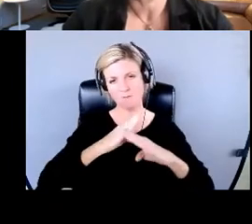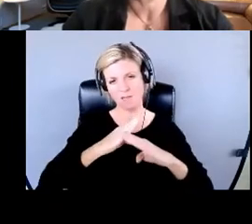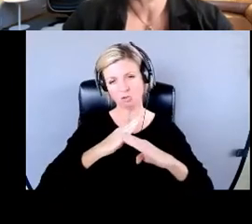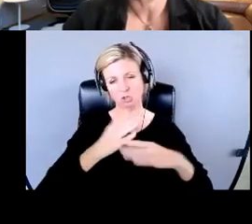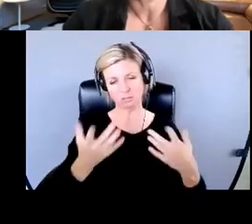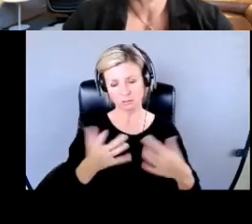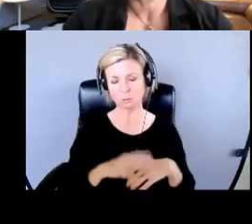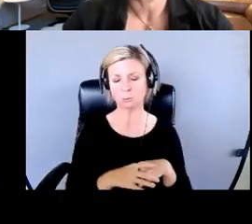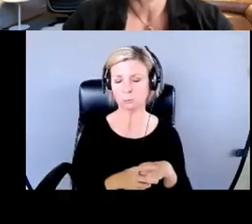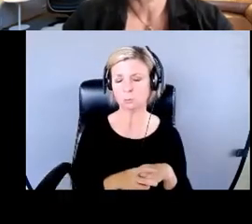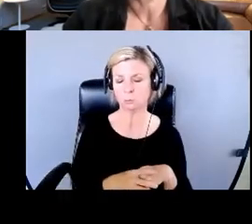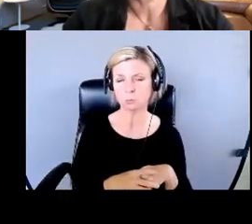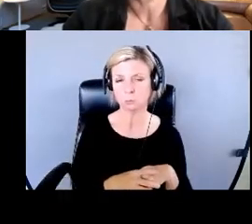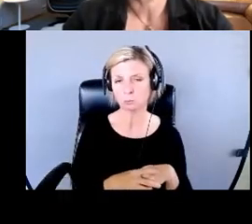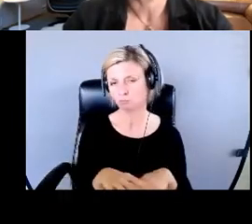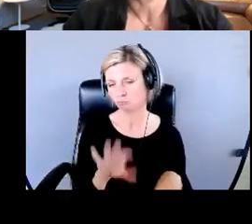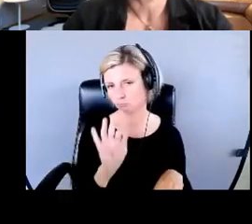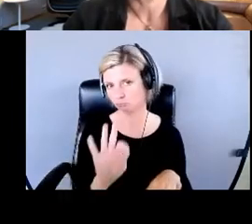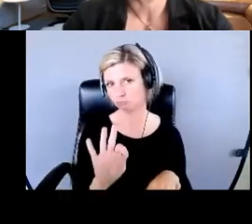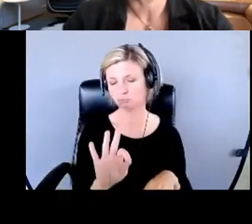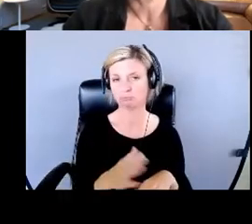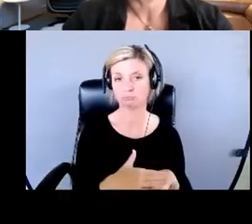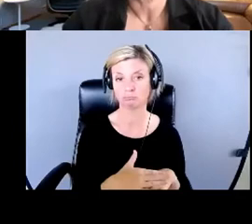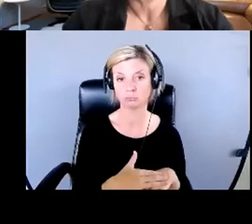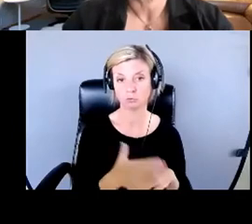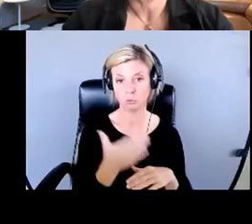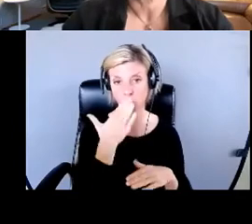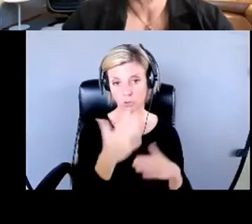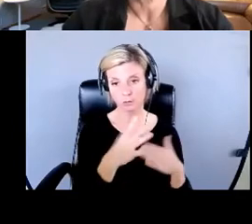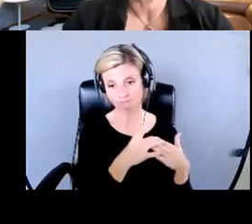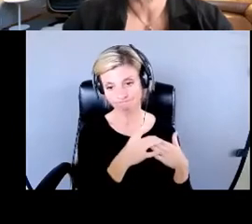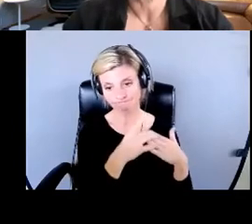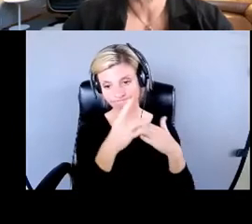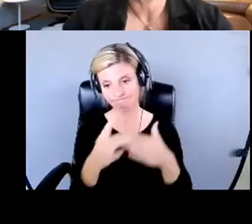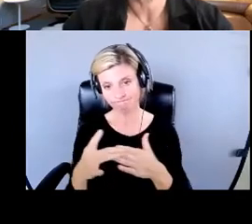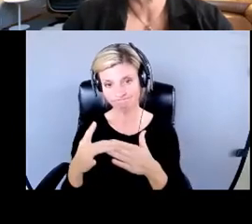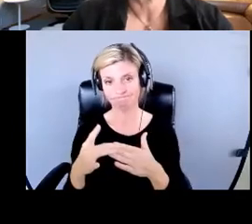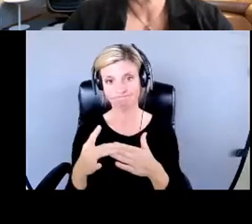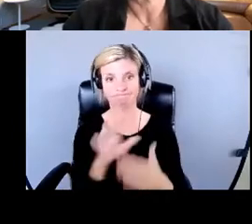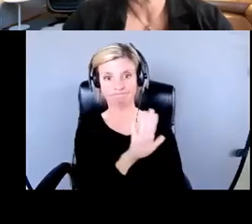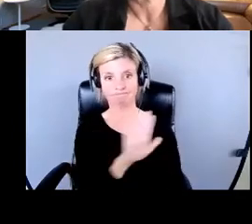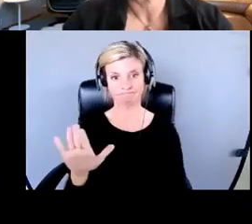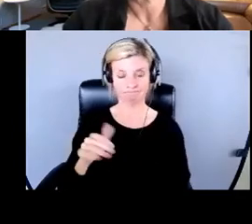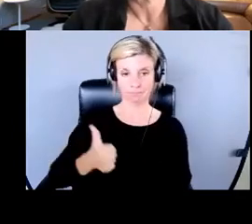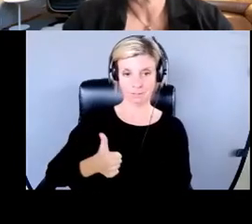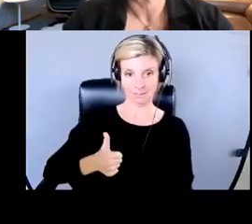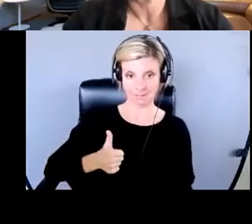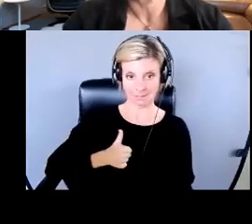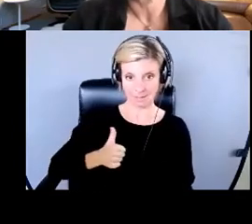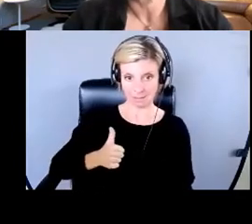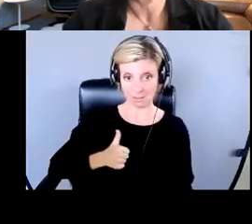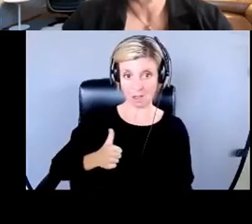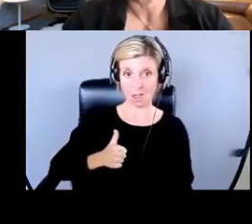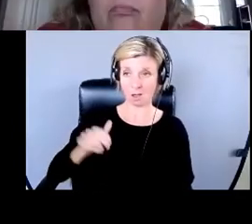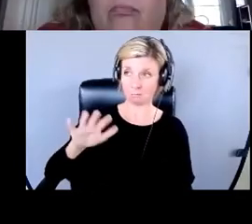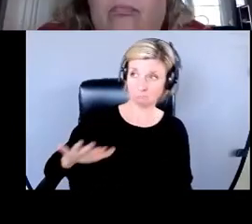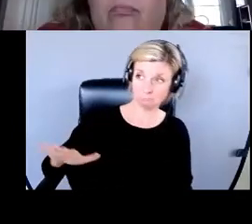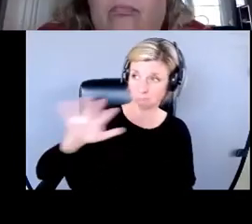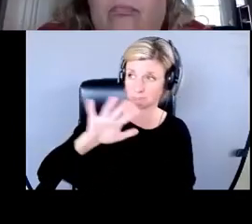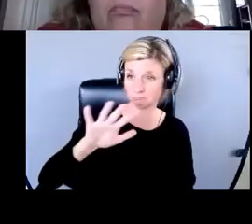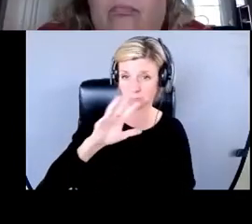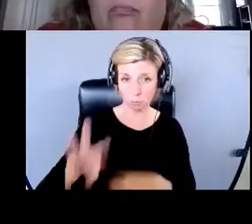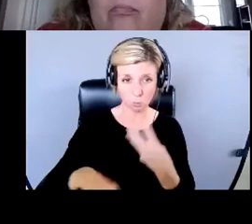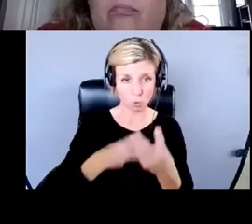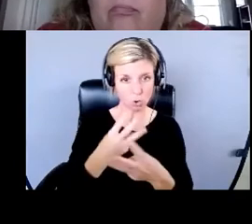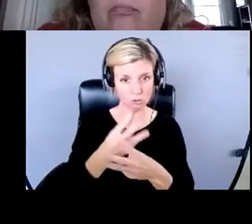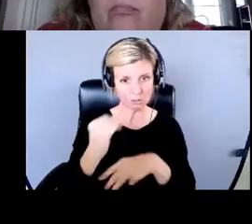in what we'll be coming up talking about national and international is that there is a real focus on people who've been